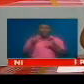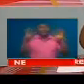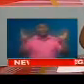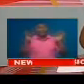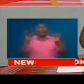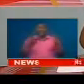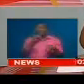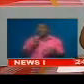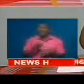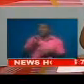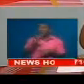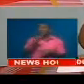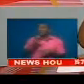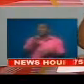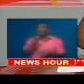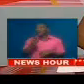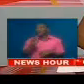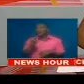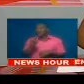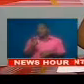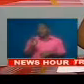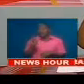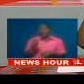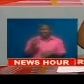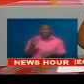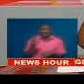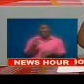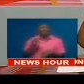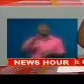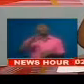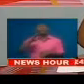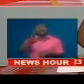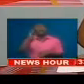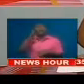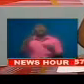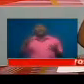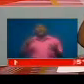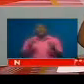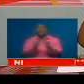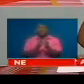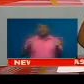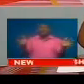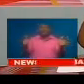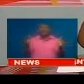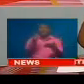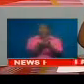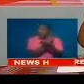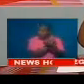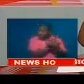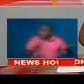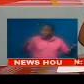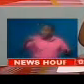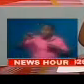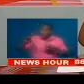in Accra's oldest urban fishing community. The Chale Wote Art Festival 2016 edition has been expanded to a full week